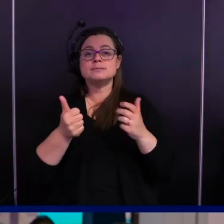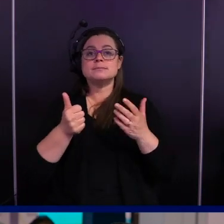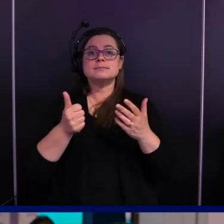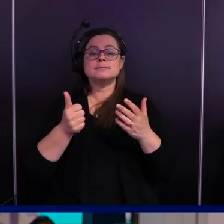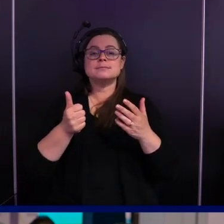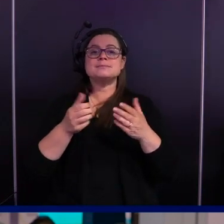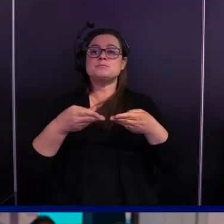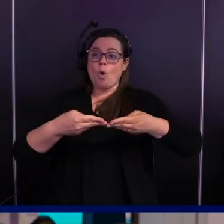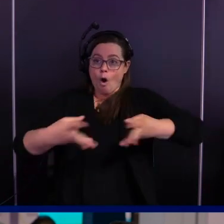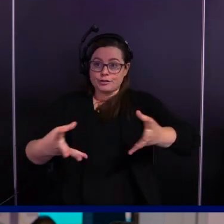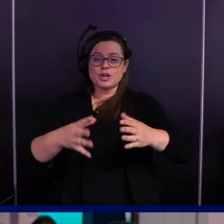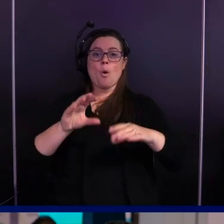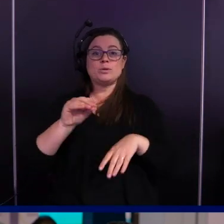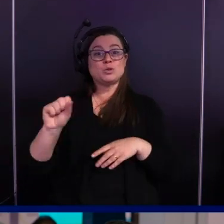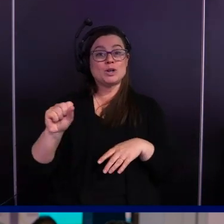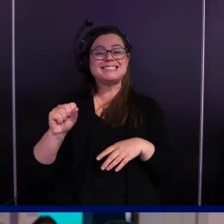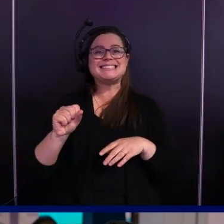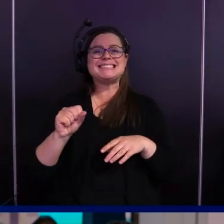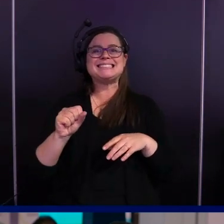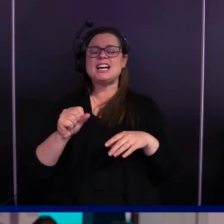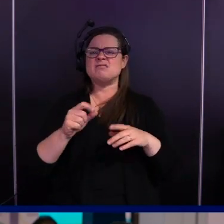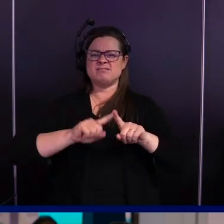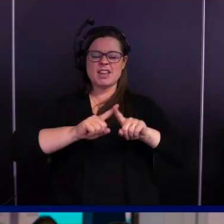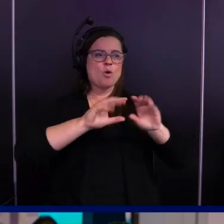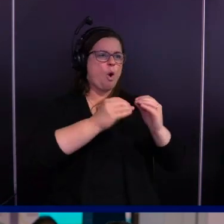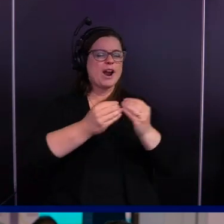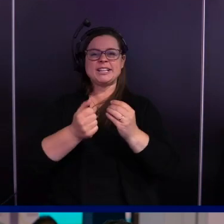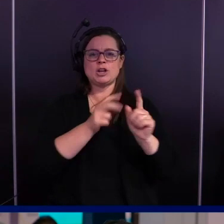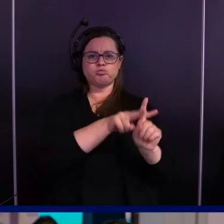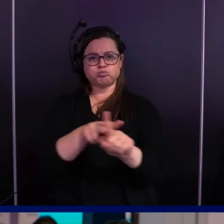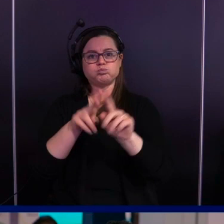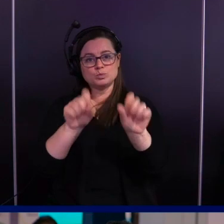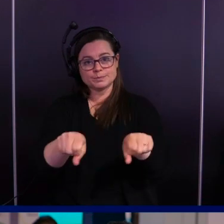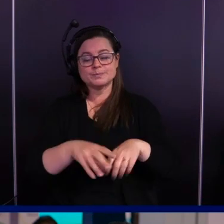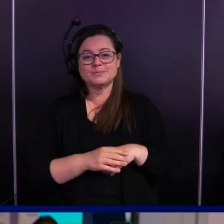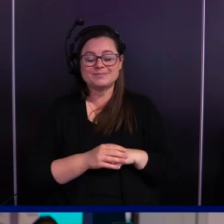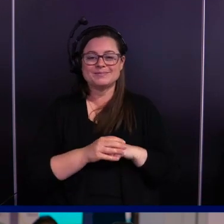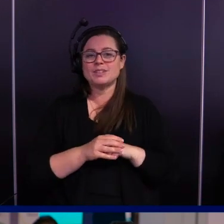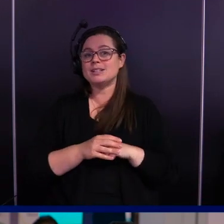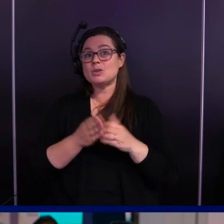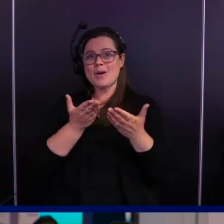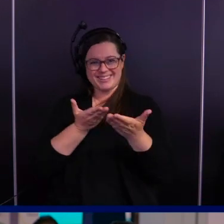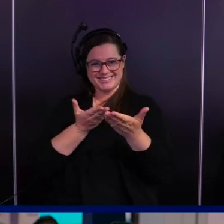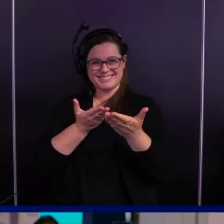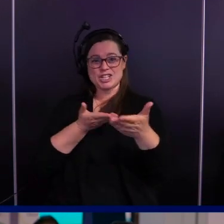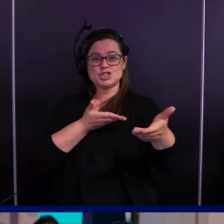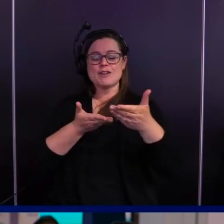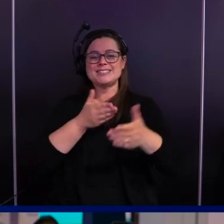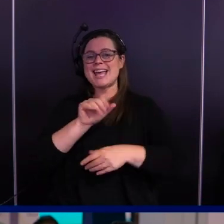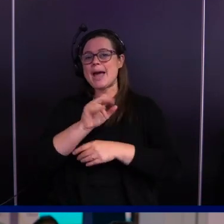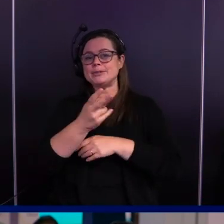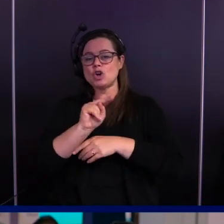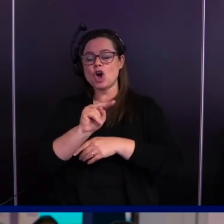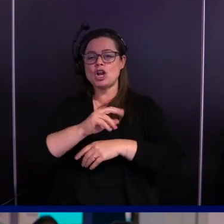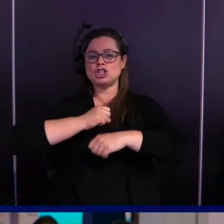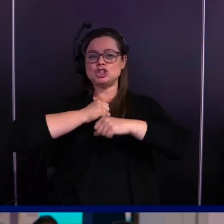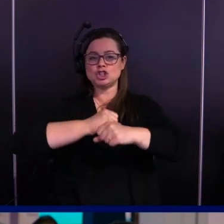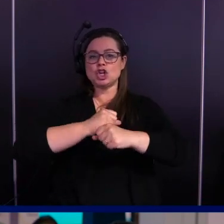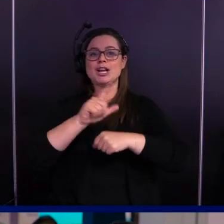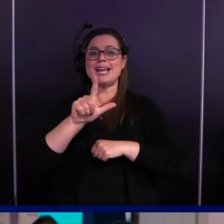open source so that it can be used across organization. So yeah, this is the service. This is called Amazon Security